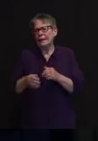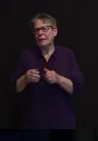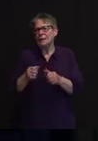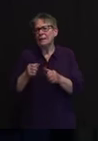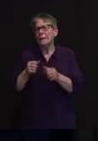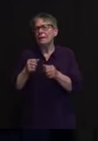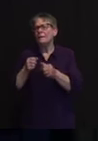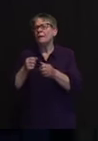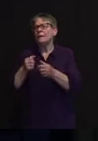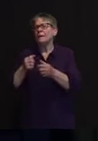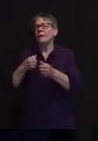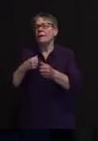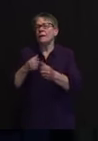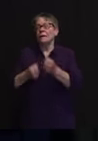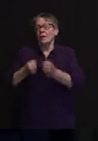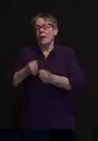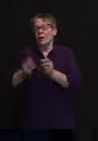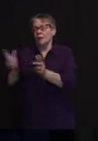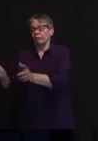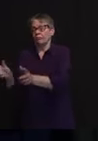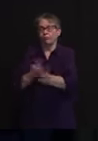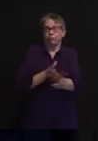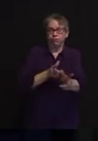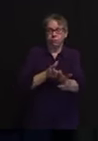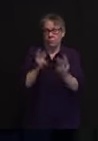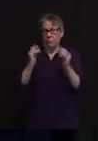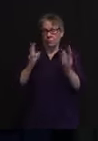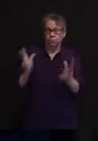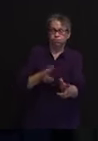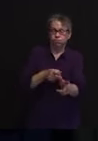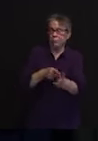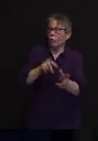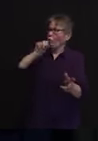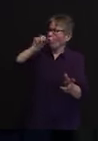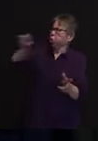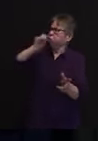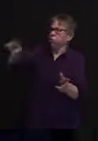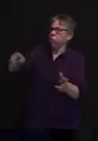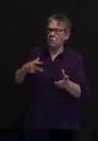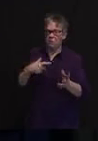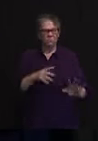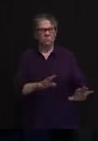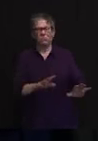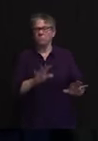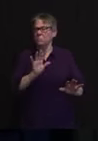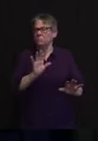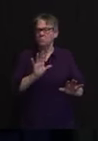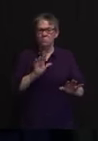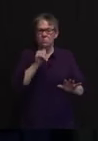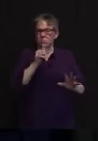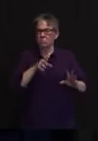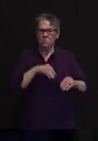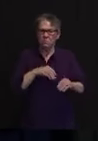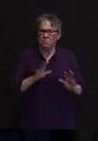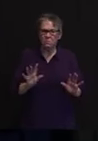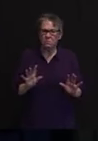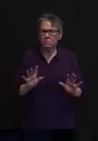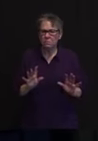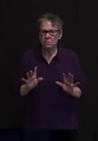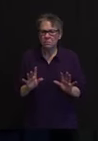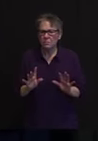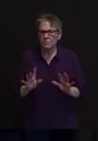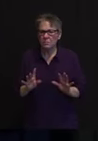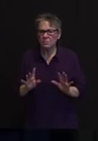wear a mask in a Wawa and became belligerent. He was arrested. When he was released again, believe it or not, he went back to a